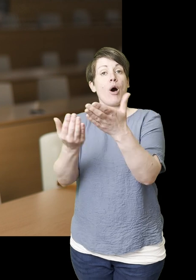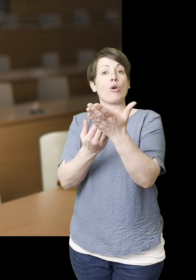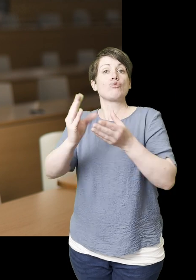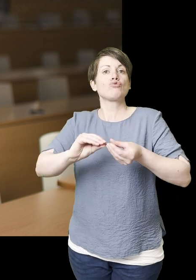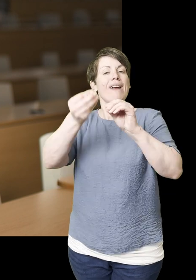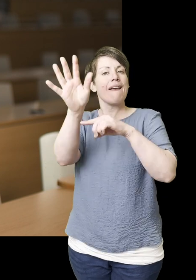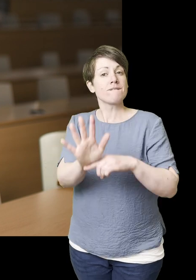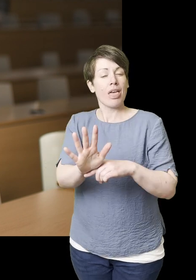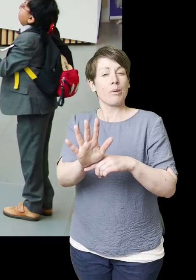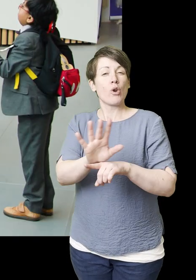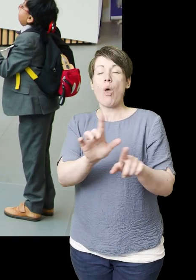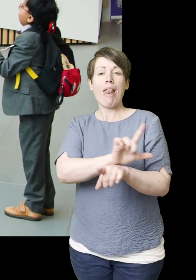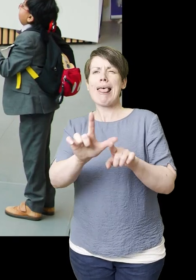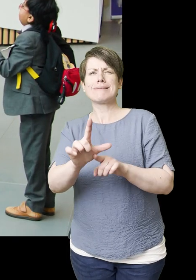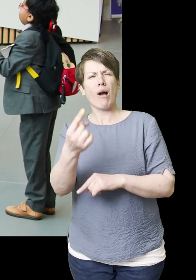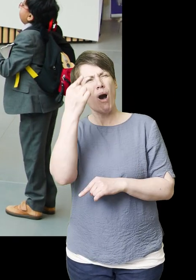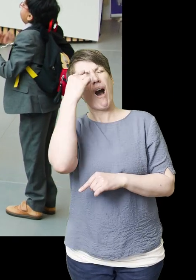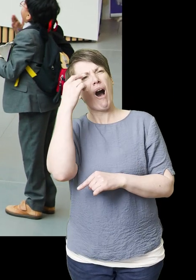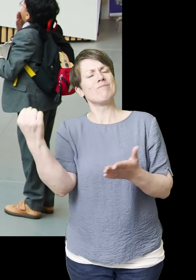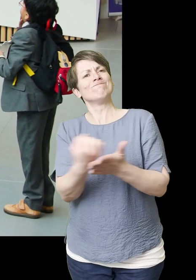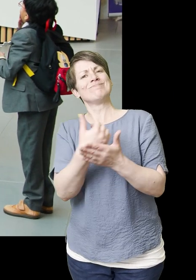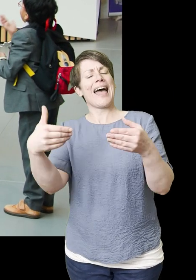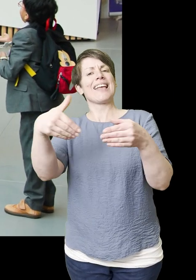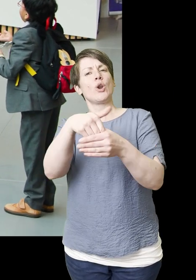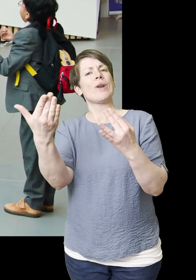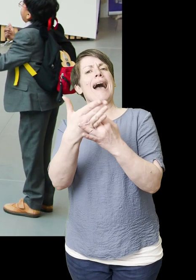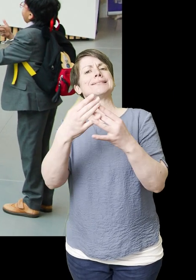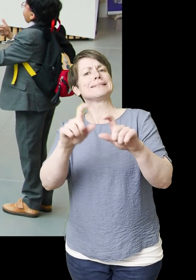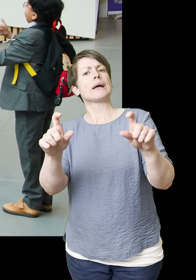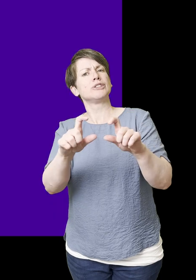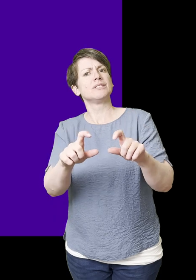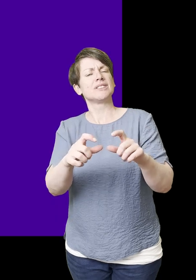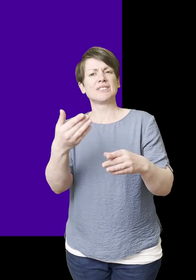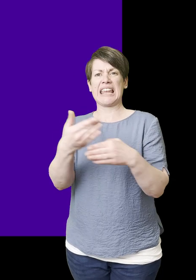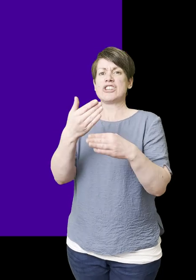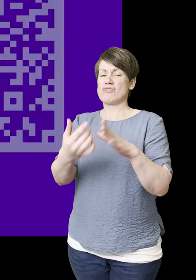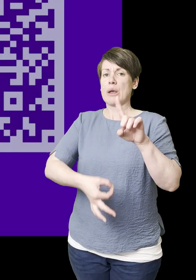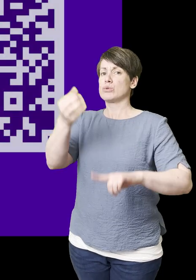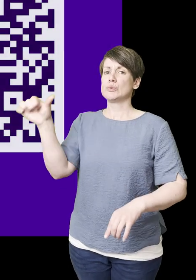as any other part of a film. Currently, it's an afterthought, and the industry needs to do better.